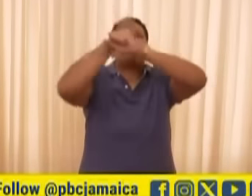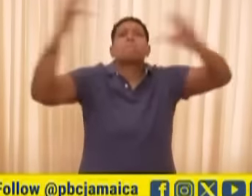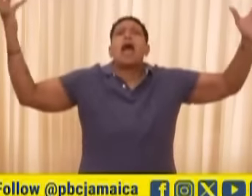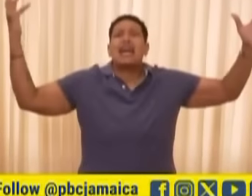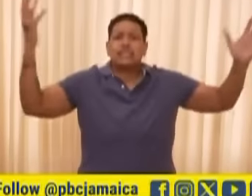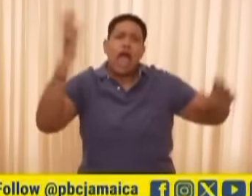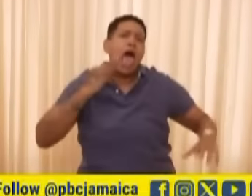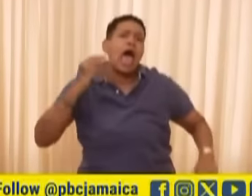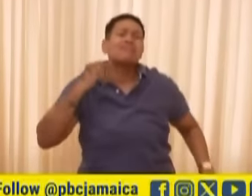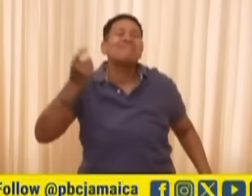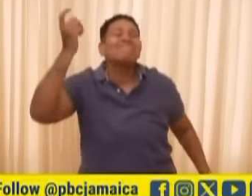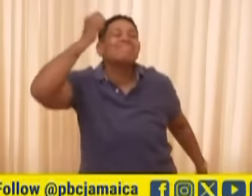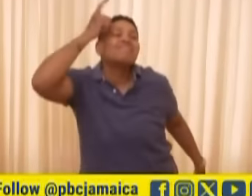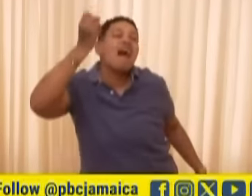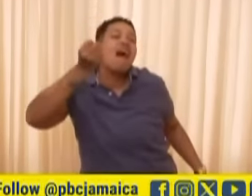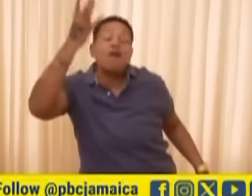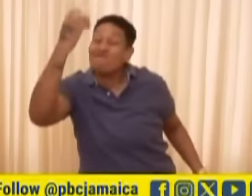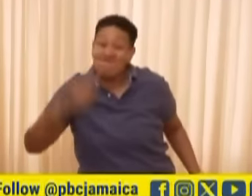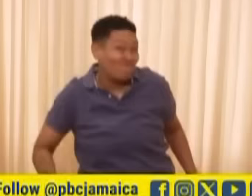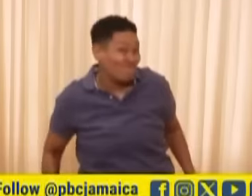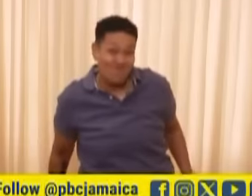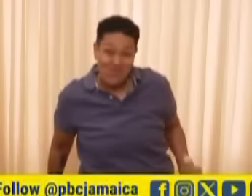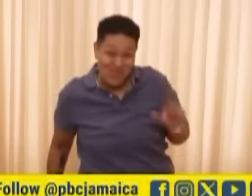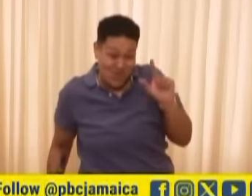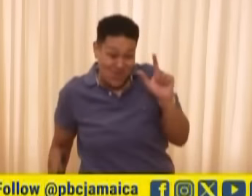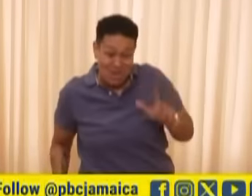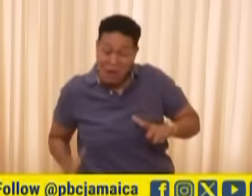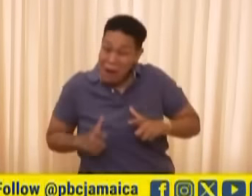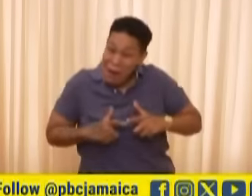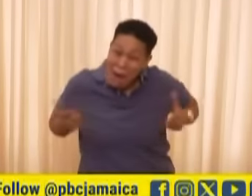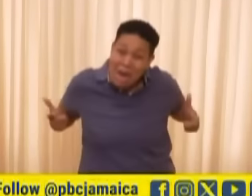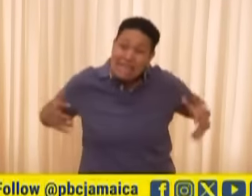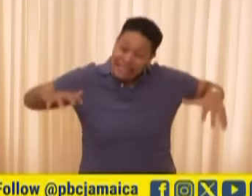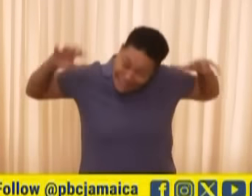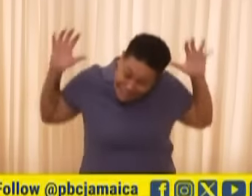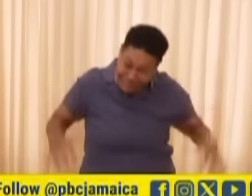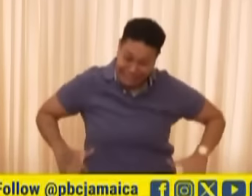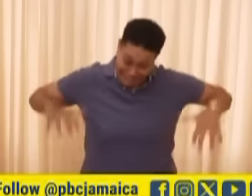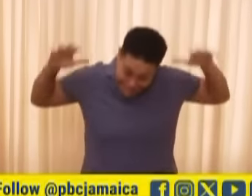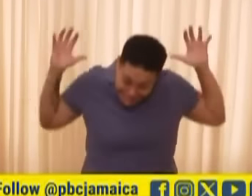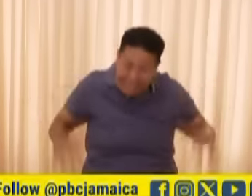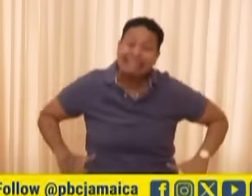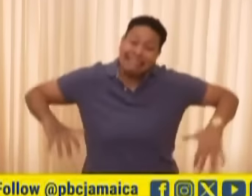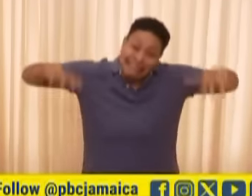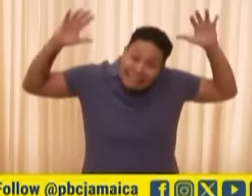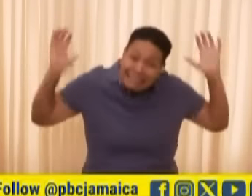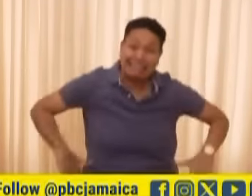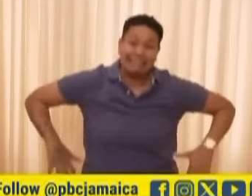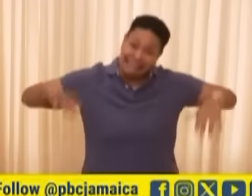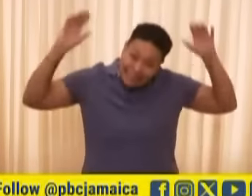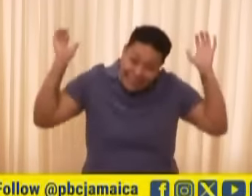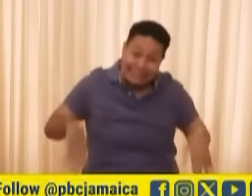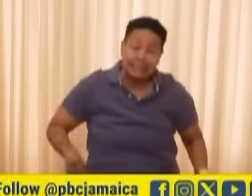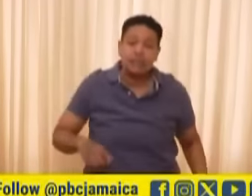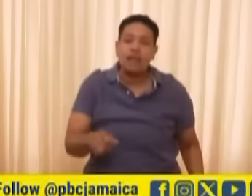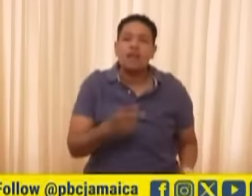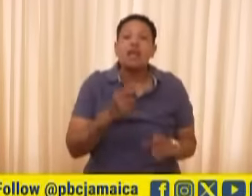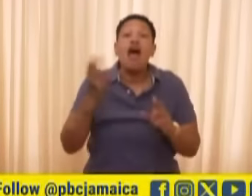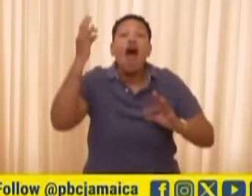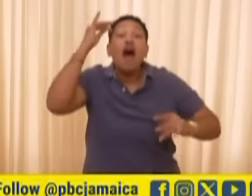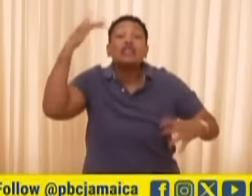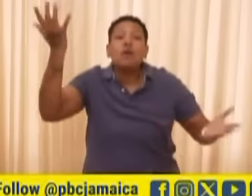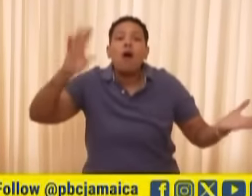to experience. This is a major rain-producing event. It is considered to be producing